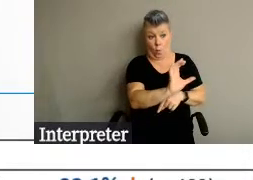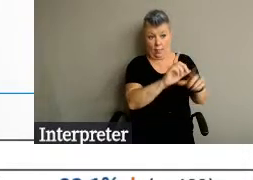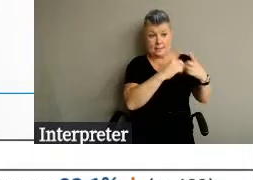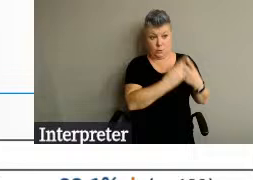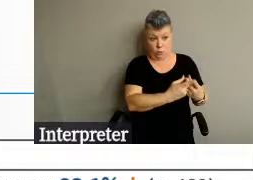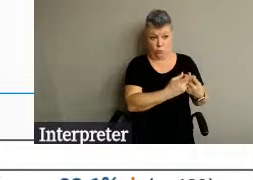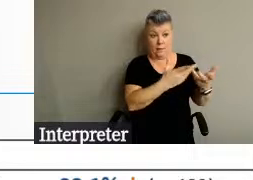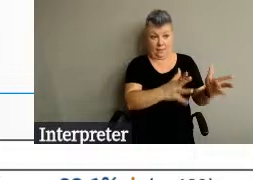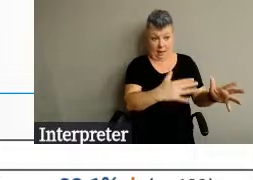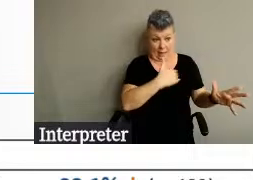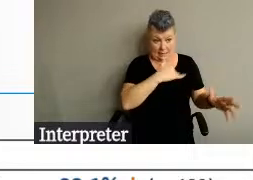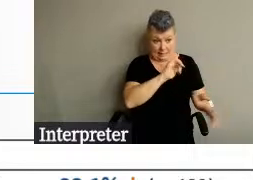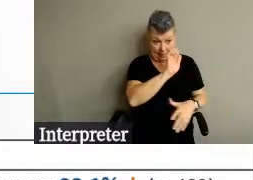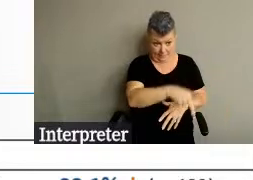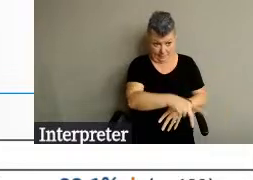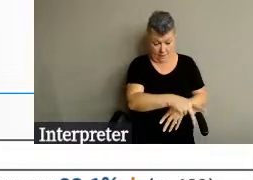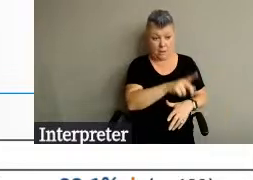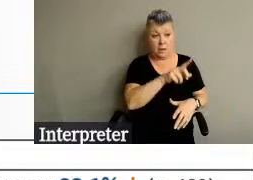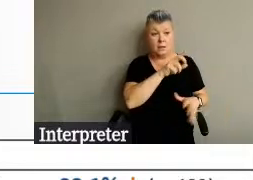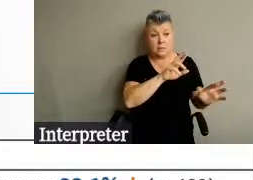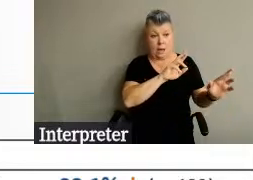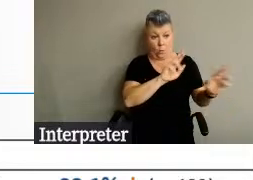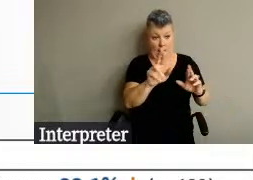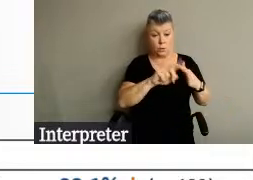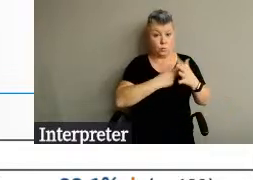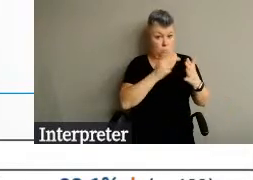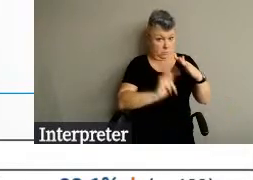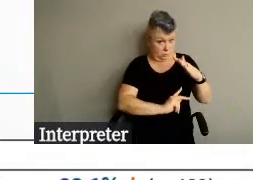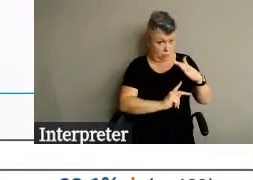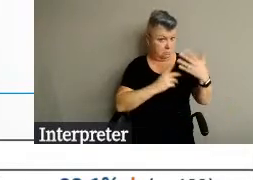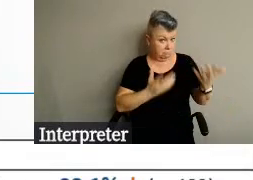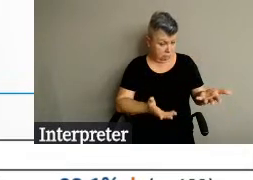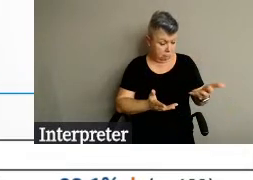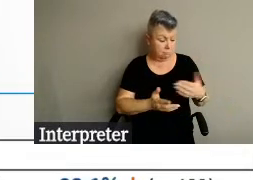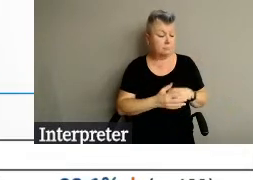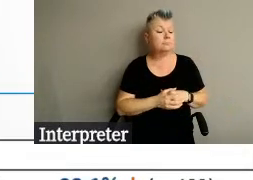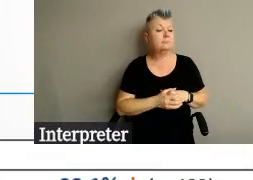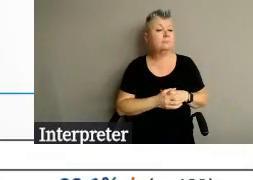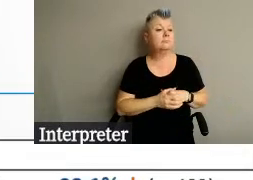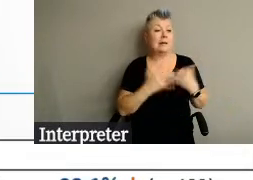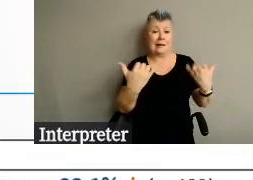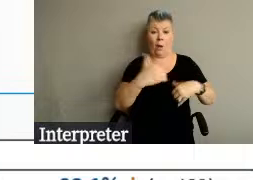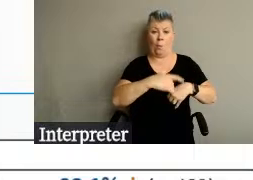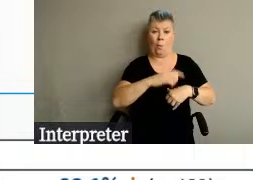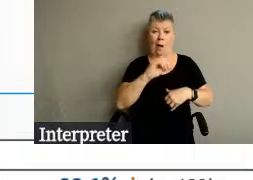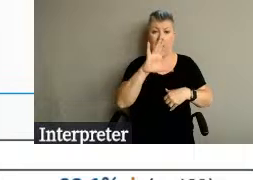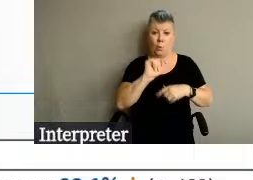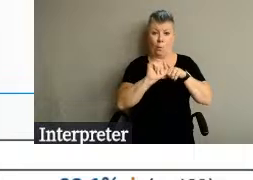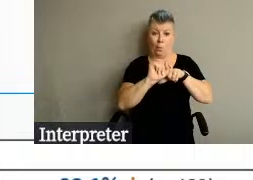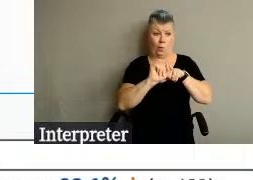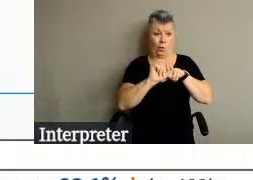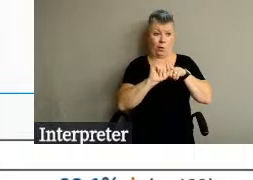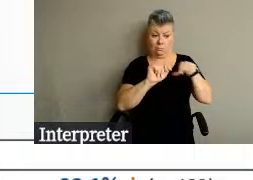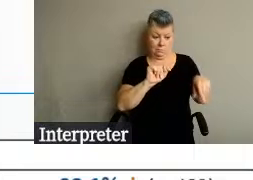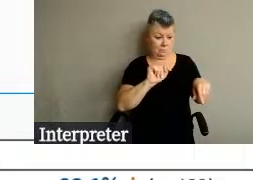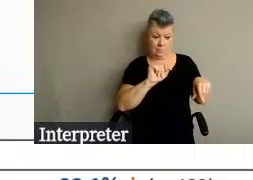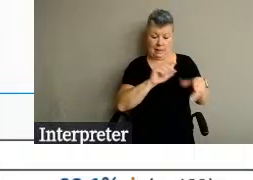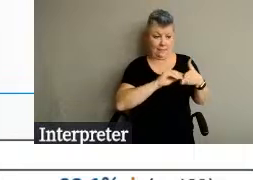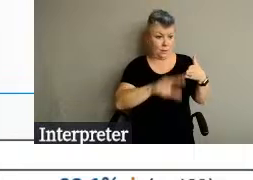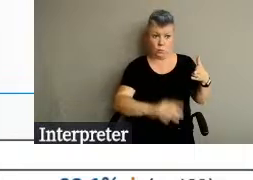IEP, and is now starting kindergarten, and it's October, and they have not yet had